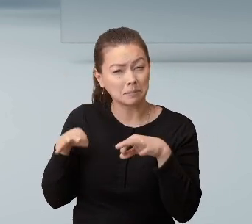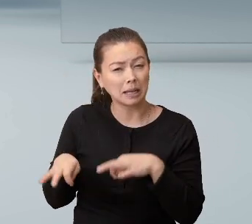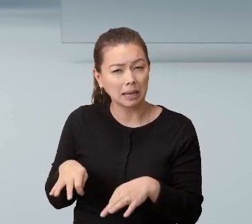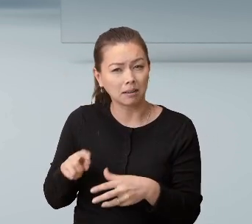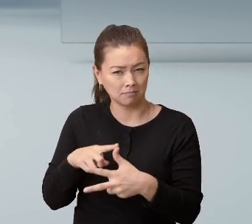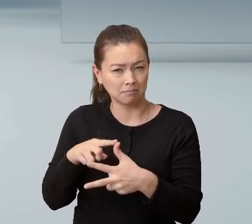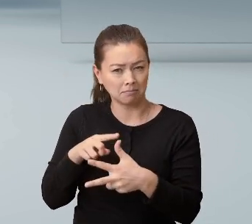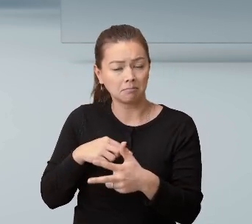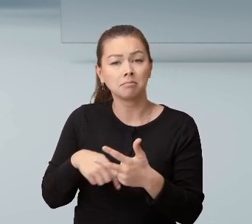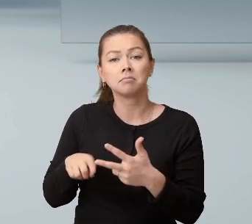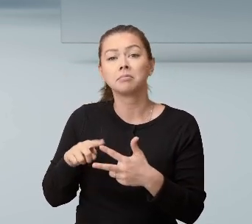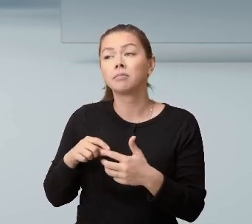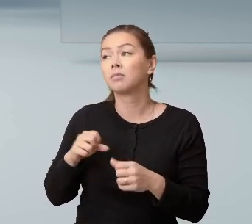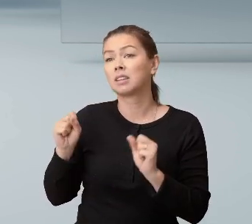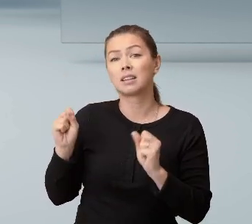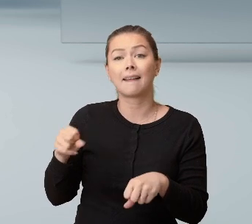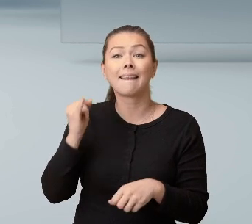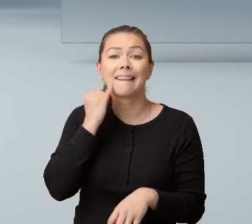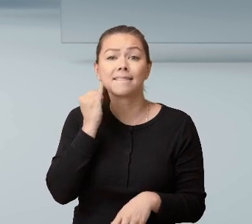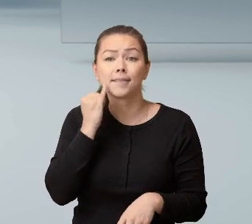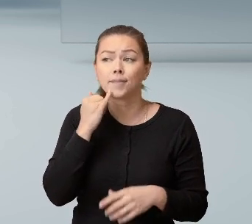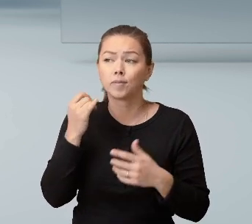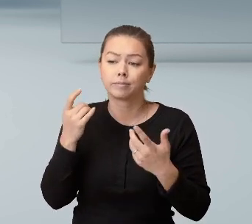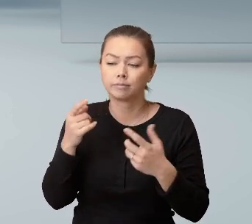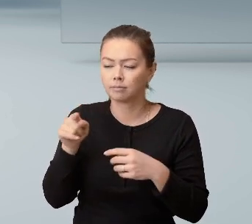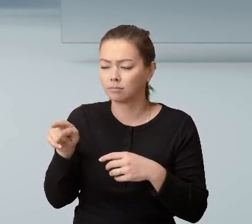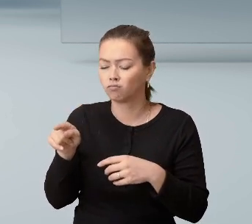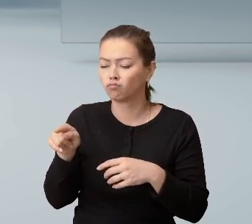just talked about before. So if